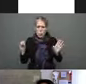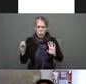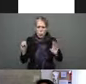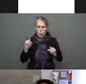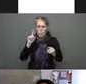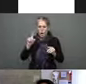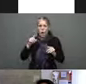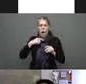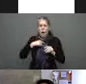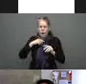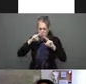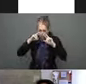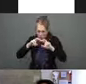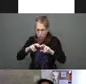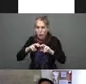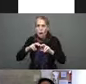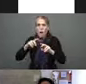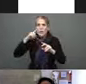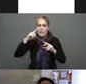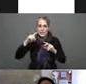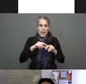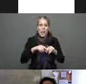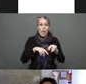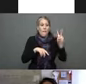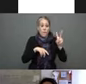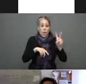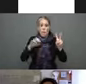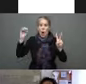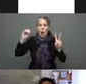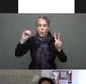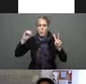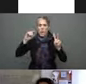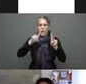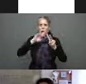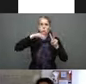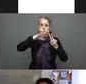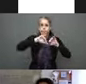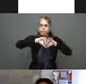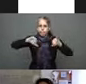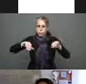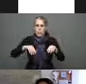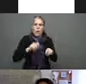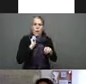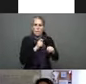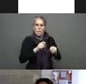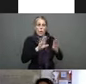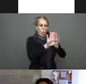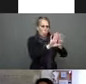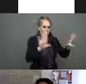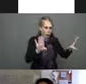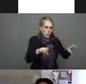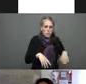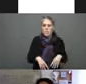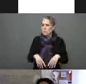a big prosodic break between the verb and the object. So instead of saying build walls, doors, he was actually saying we began to build